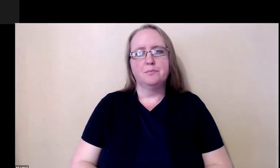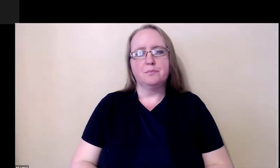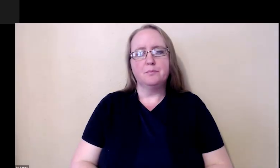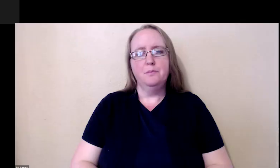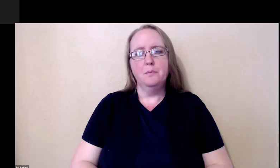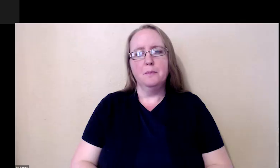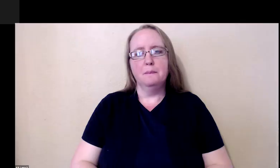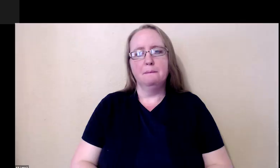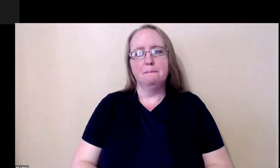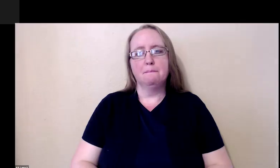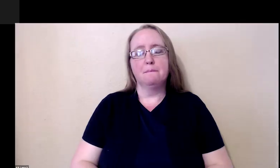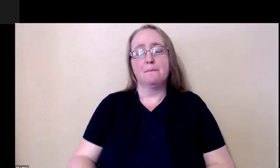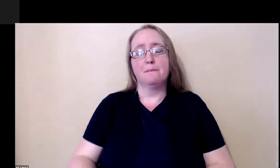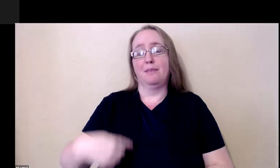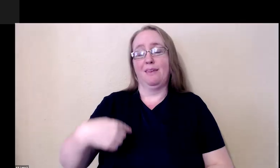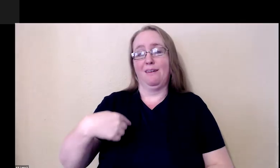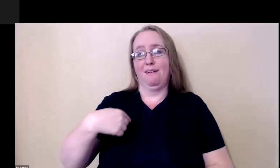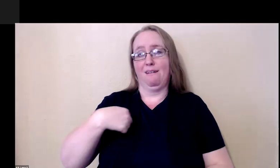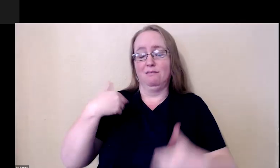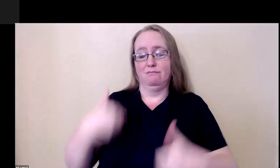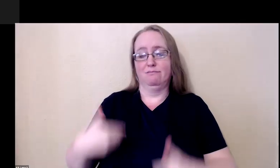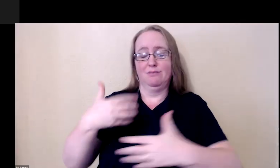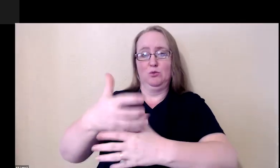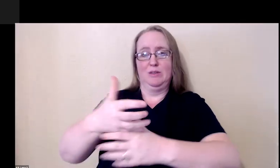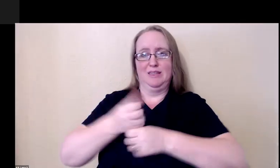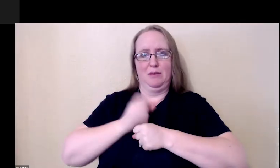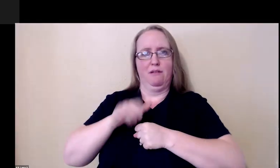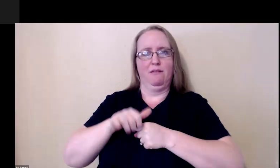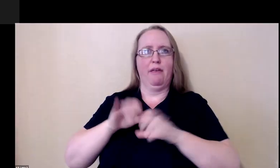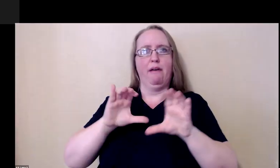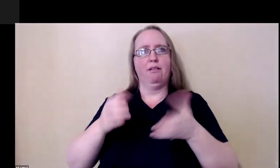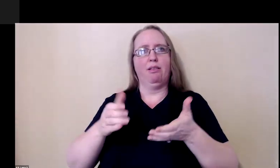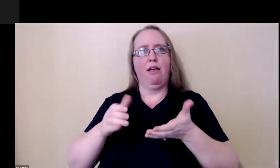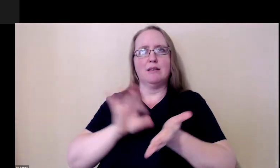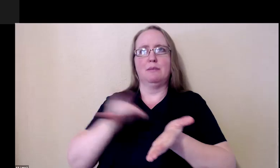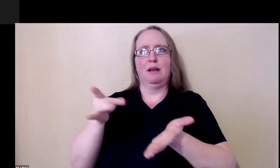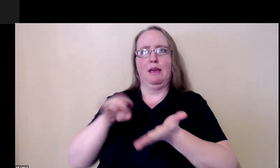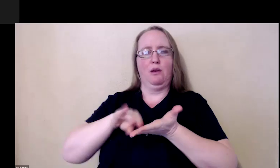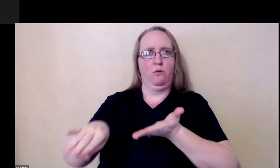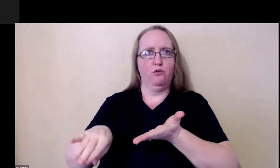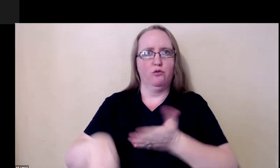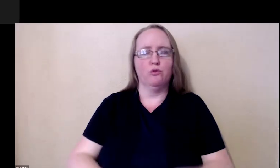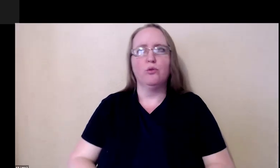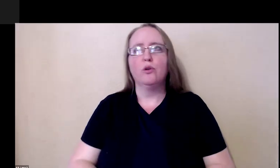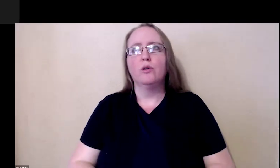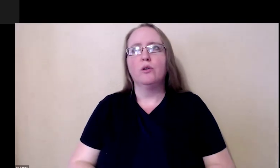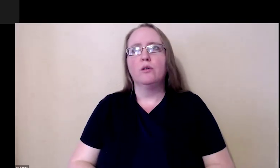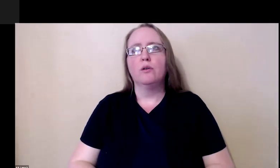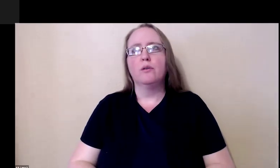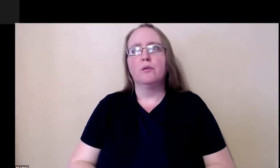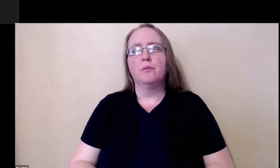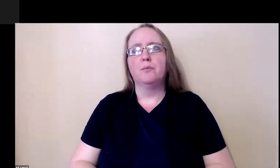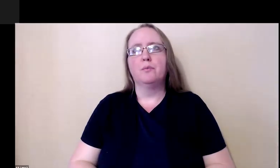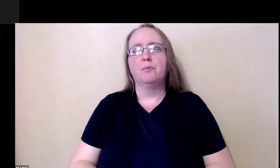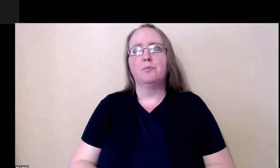I am a recipient of the class Medicaid waiver, and I was speaking